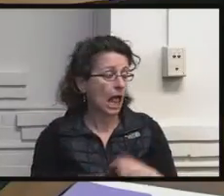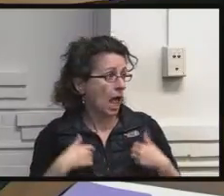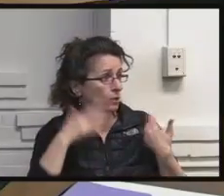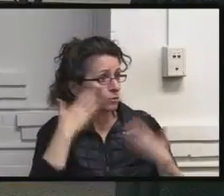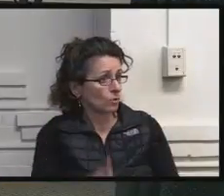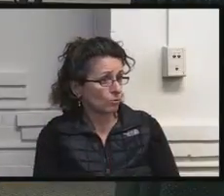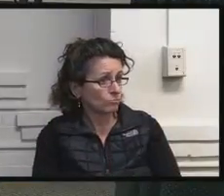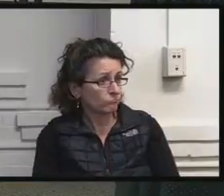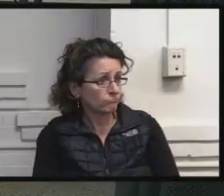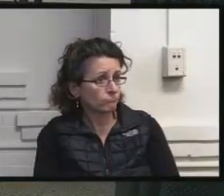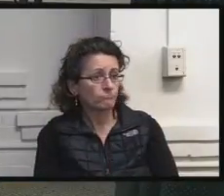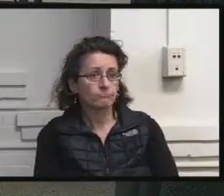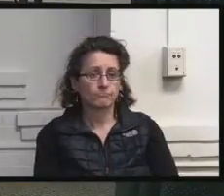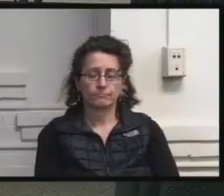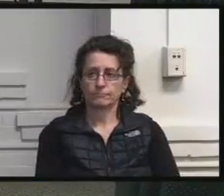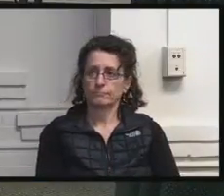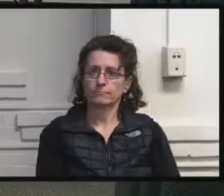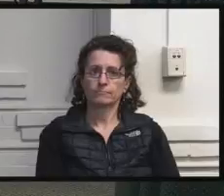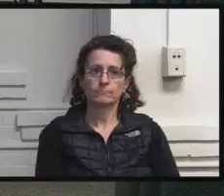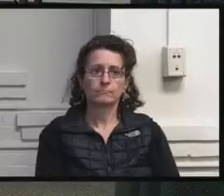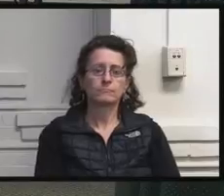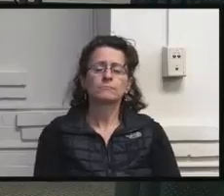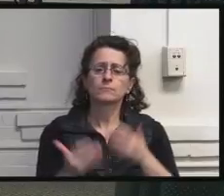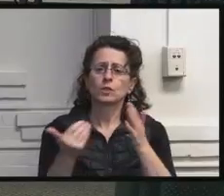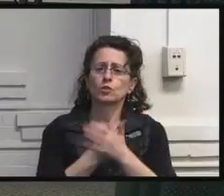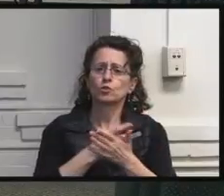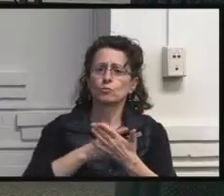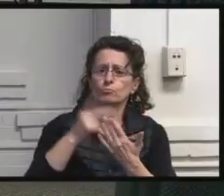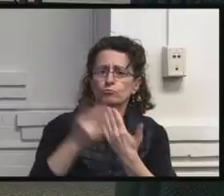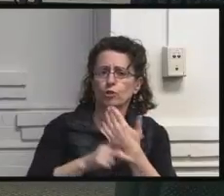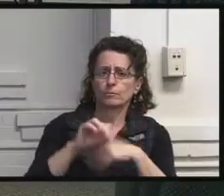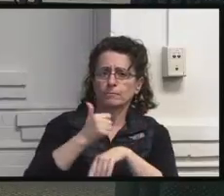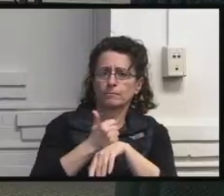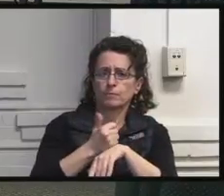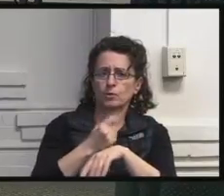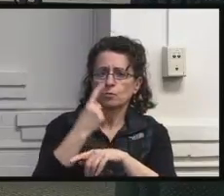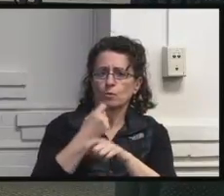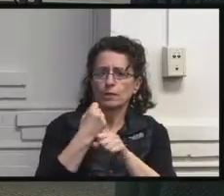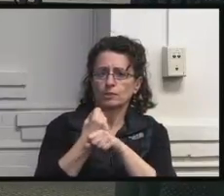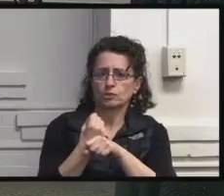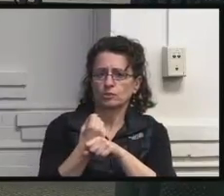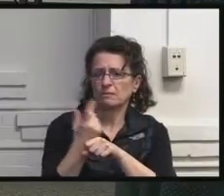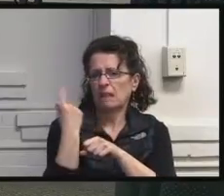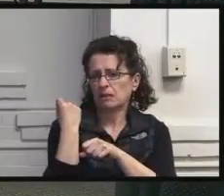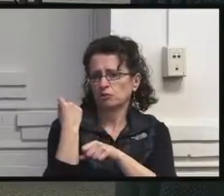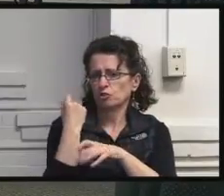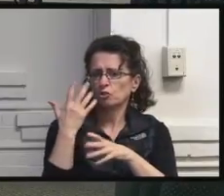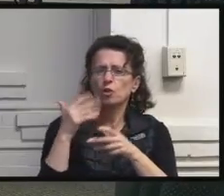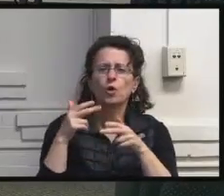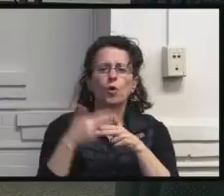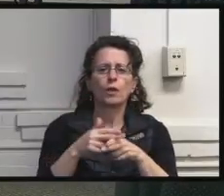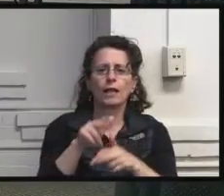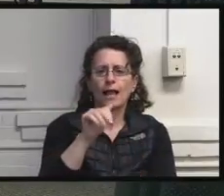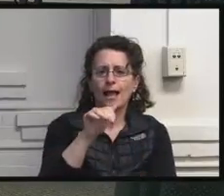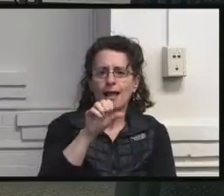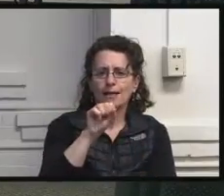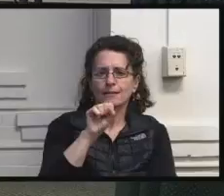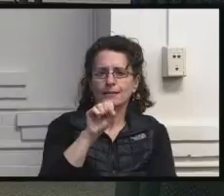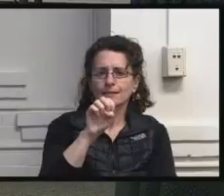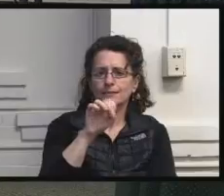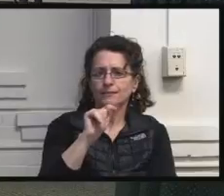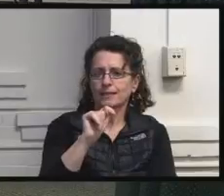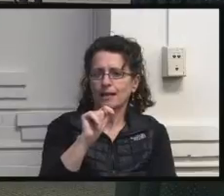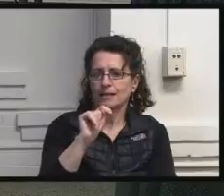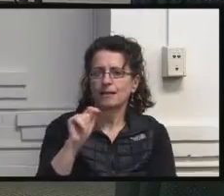answer. So there is a new program that started about a year and a half ago called the Asset Management Program. Mm-hmm. It started to be mandated by